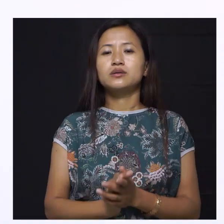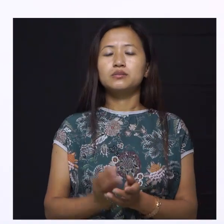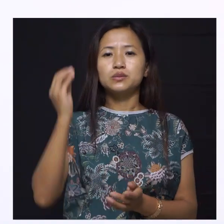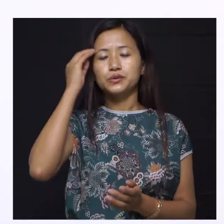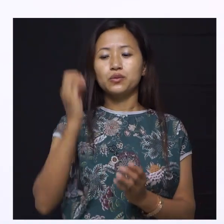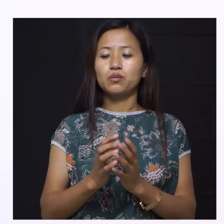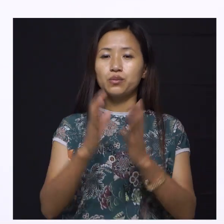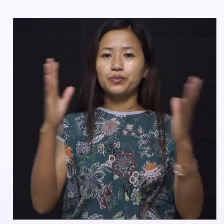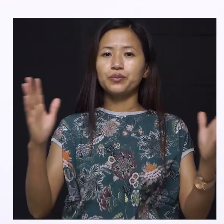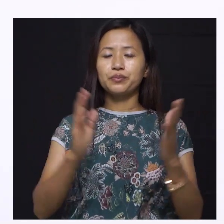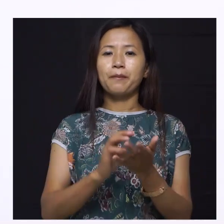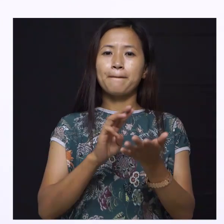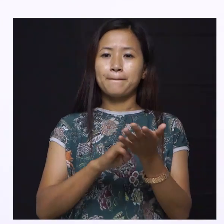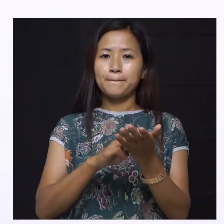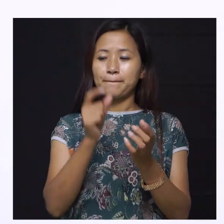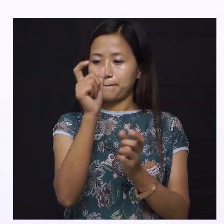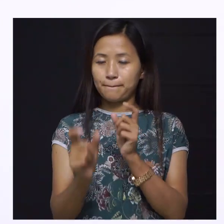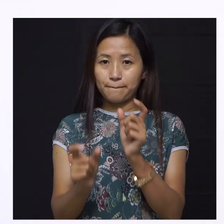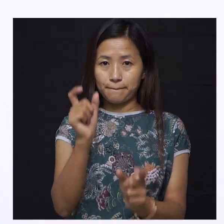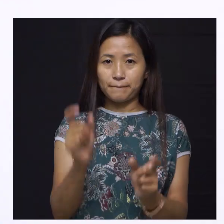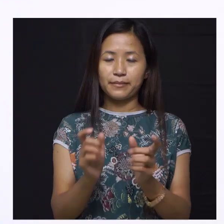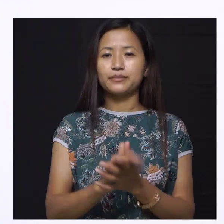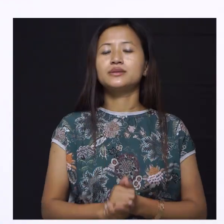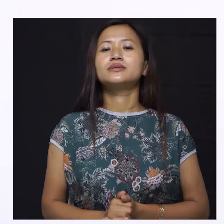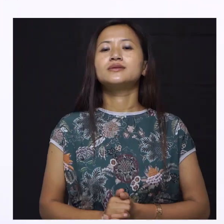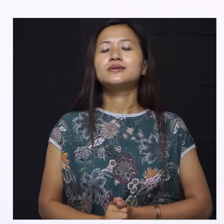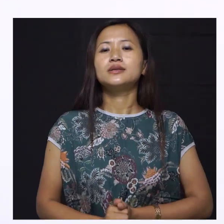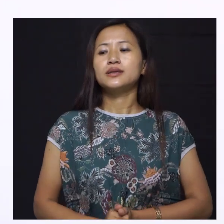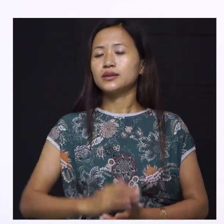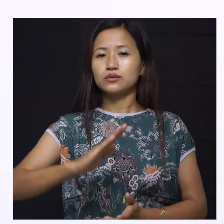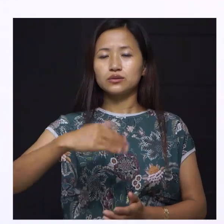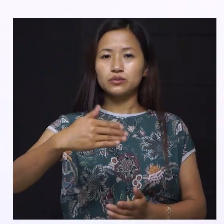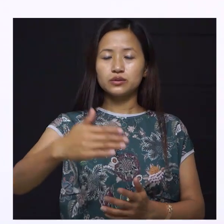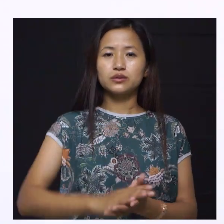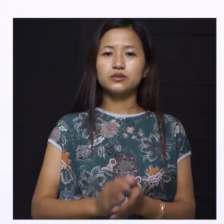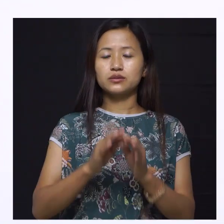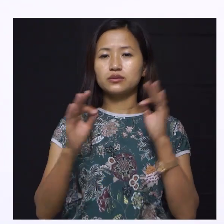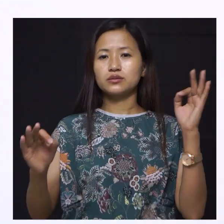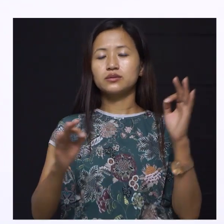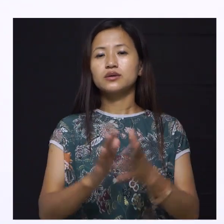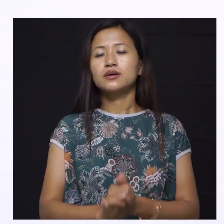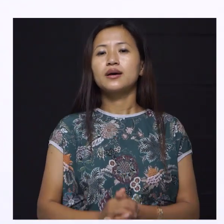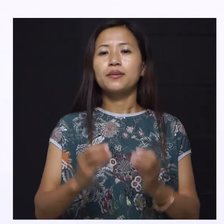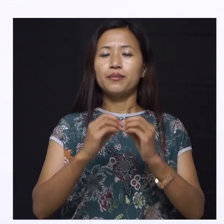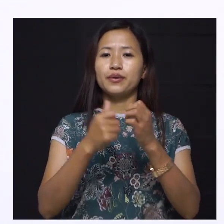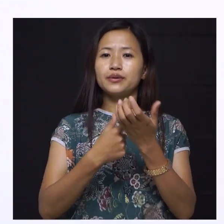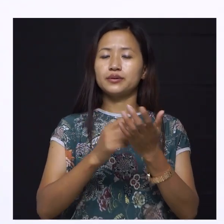more of the male members, which will be disclosed even as we proceed in the story. And so Bartley